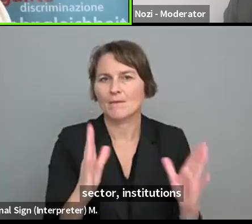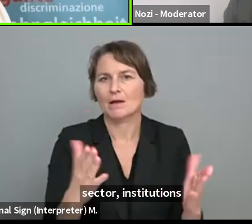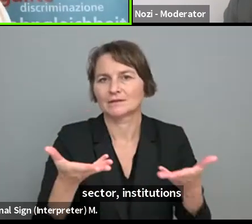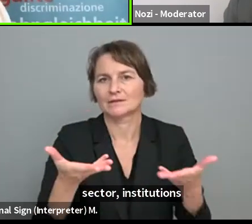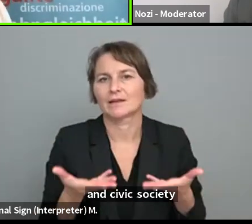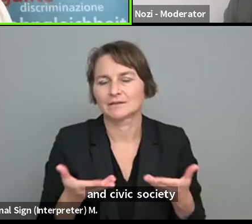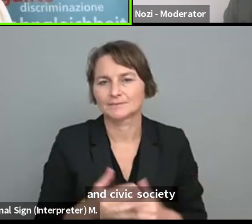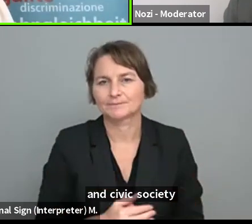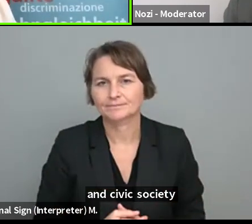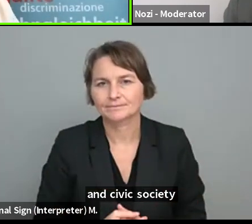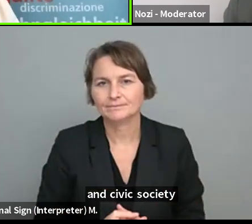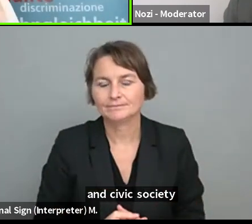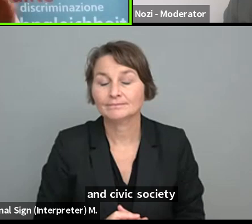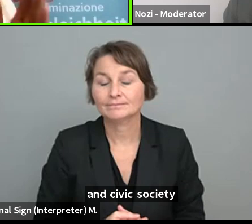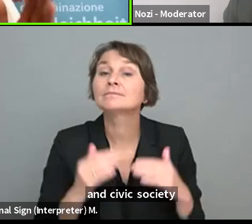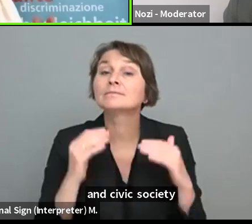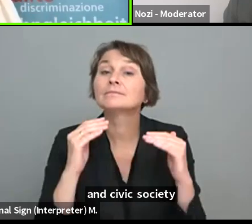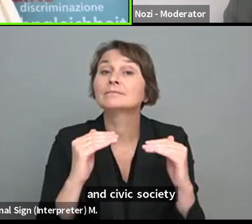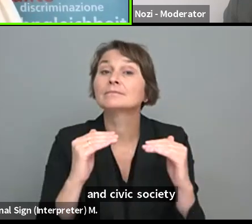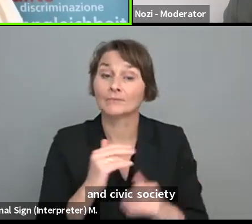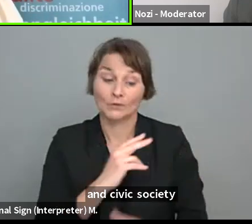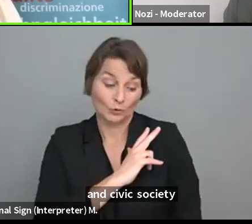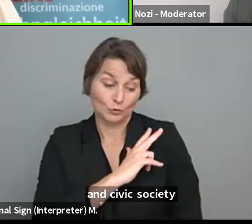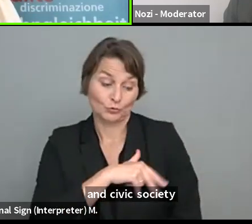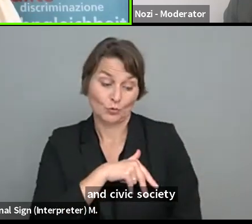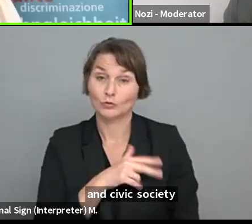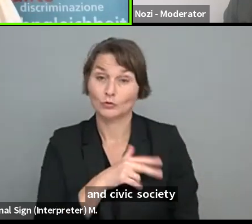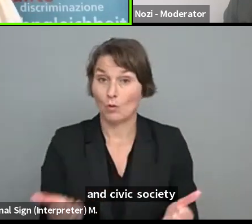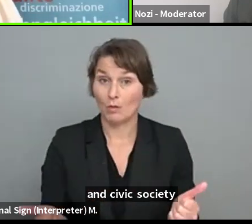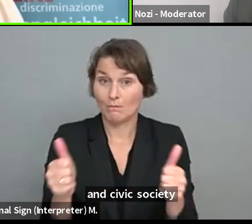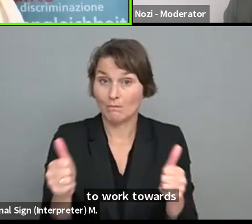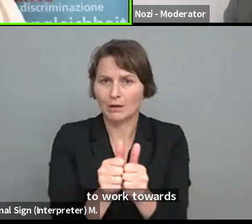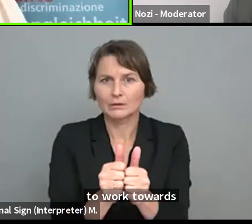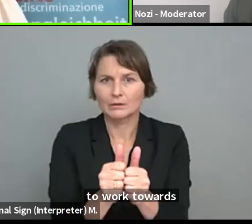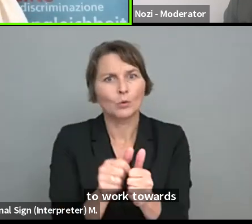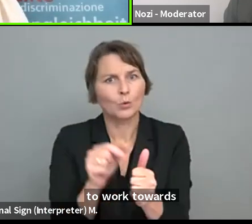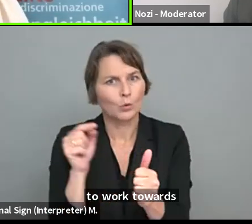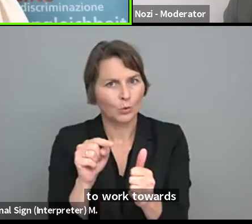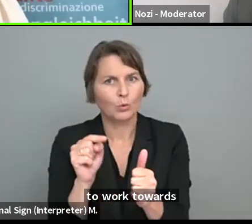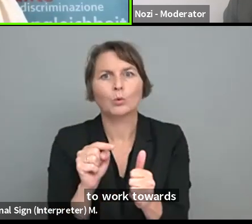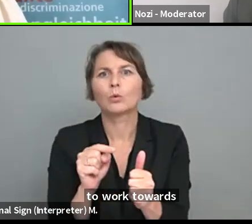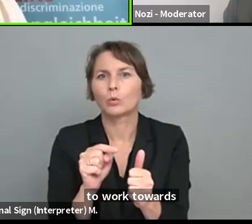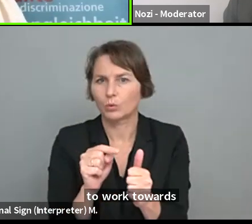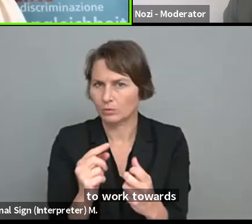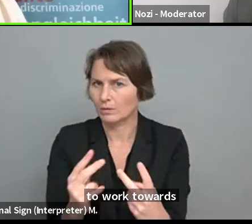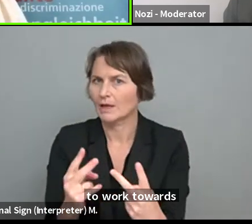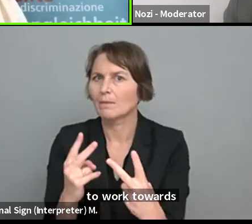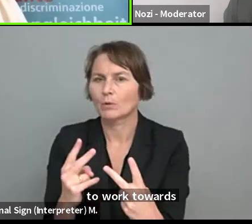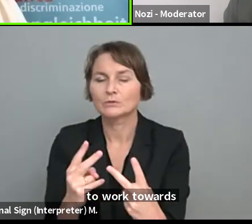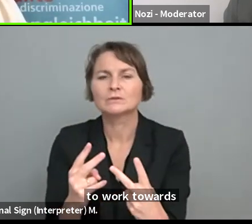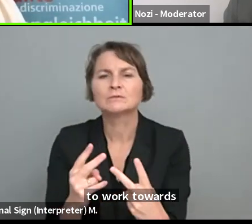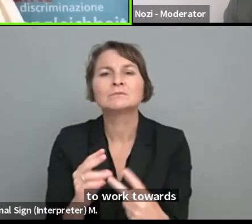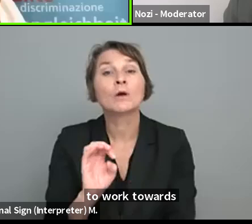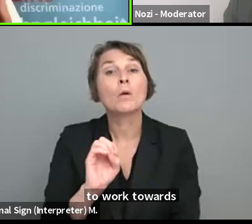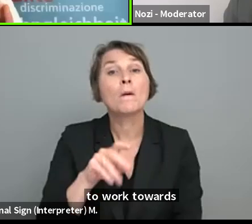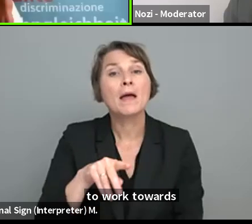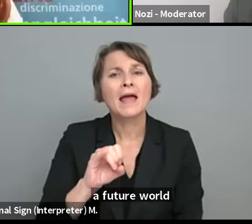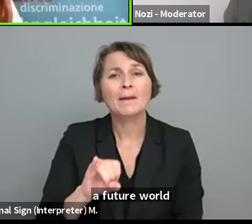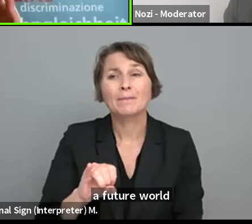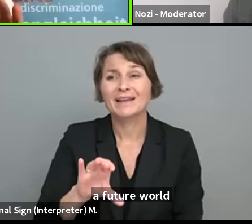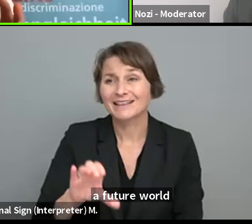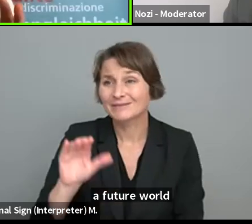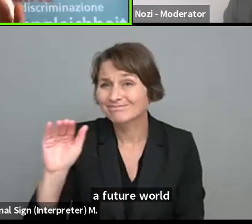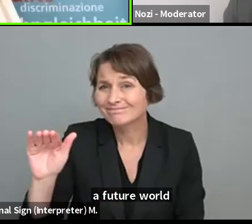Social partners have a crucial role to play. That's why EPIC calls upon them to